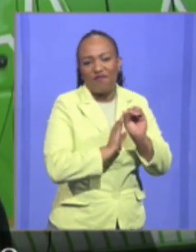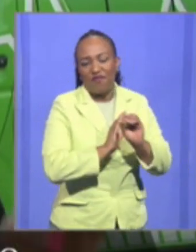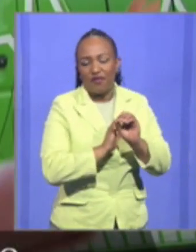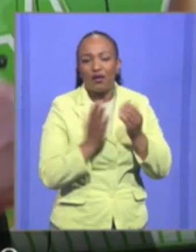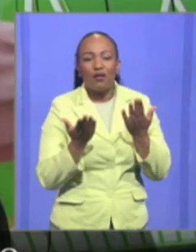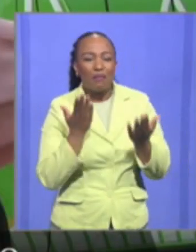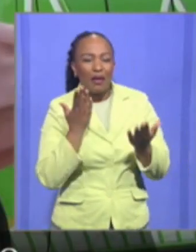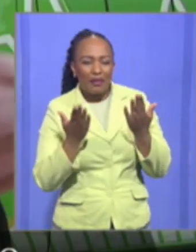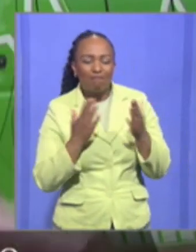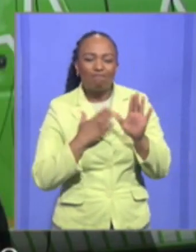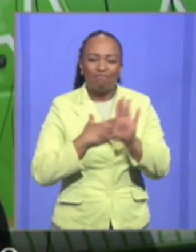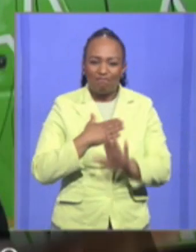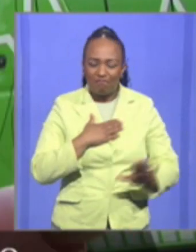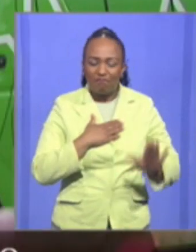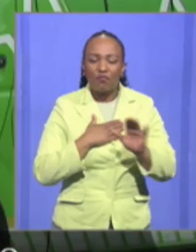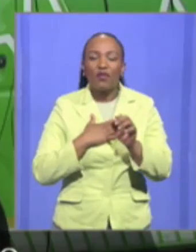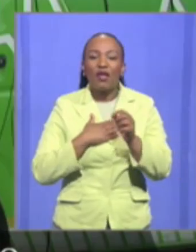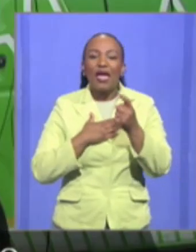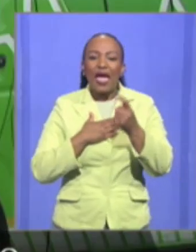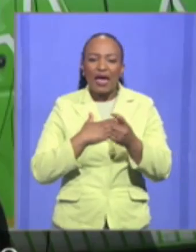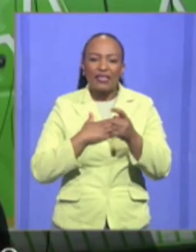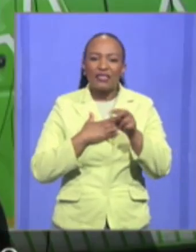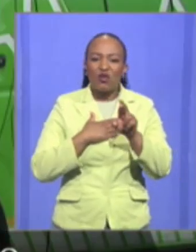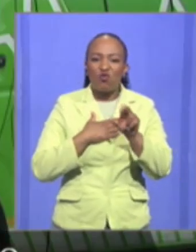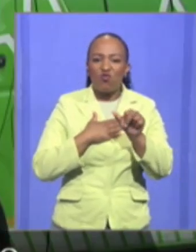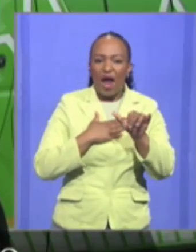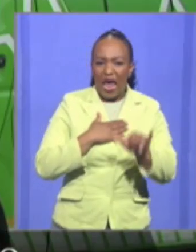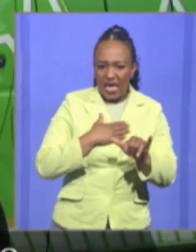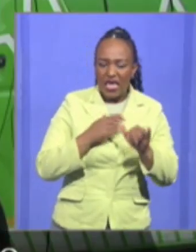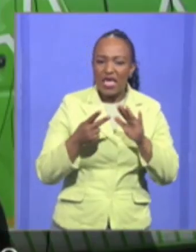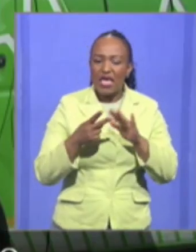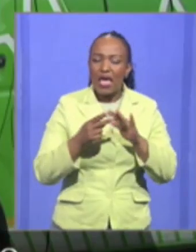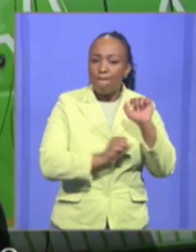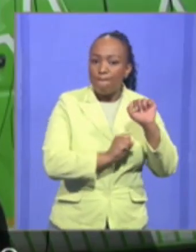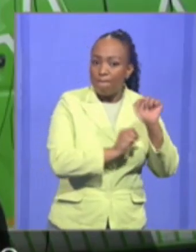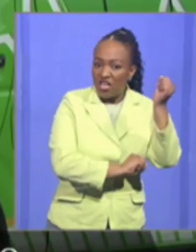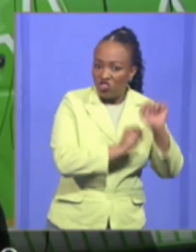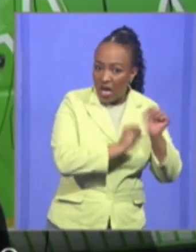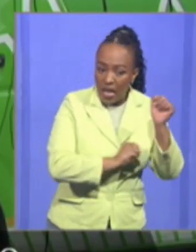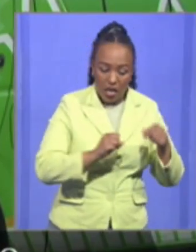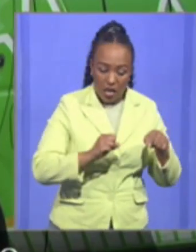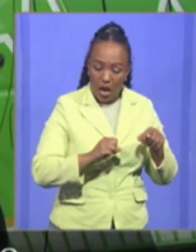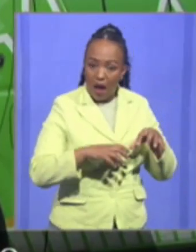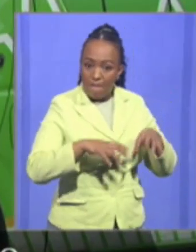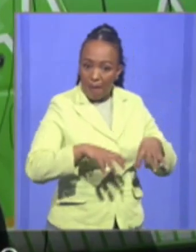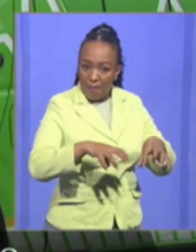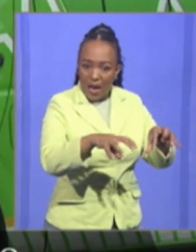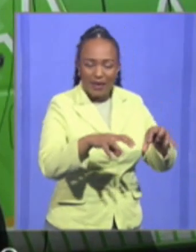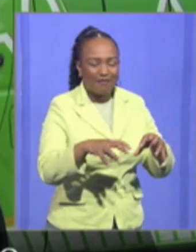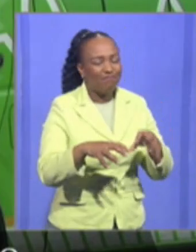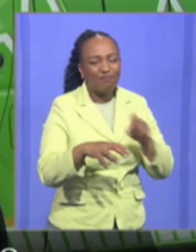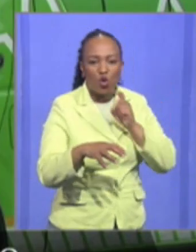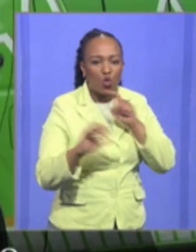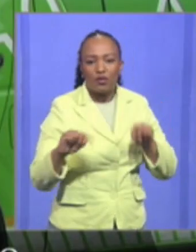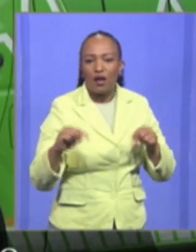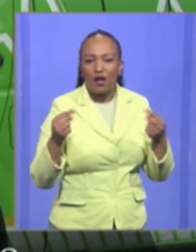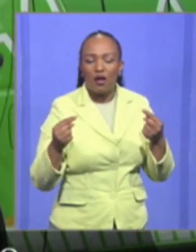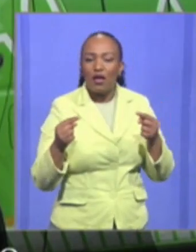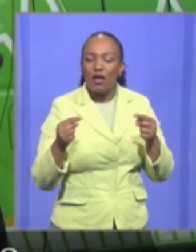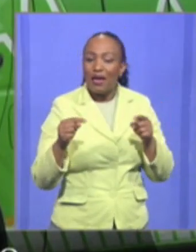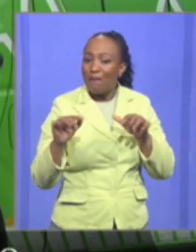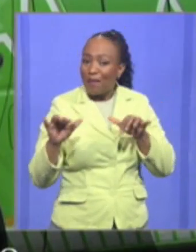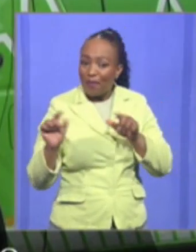ka x-ray le metšhine leng ka kua re ka se kgone go e berekiša. O upea re šetše re na le plan ya gore re tlo kgona go thuša balwetši ba rena